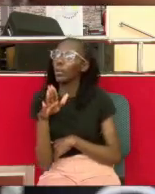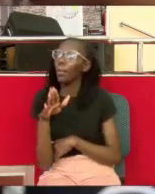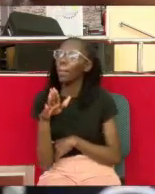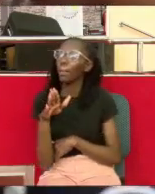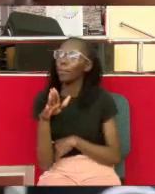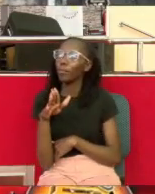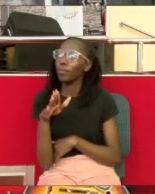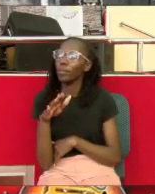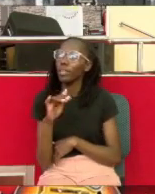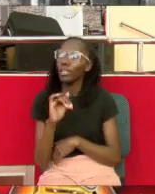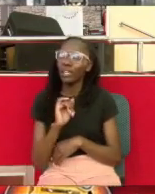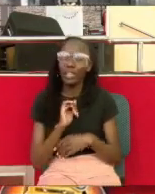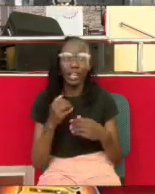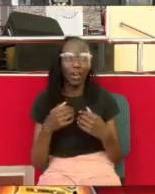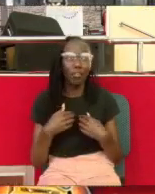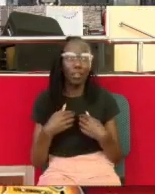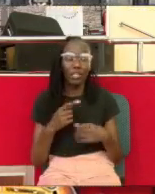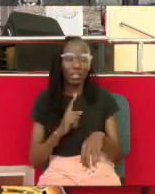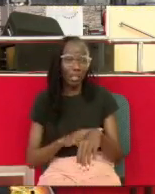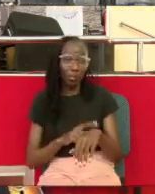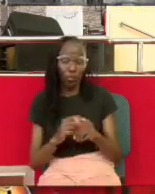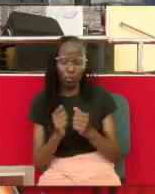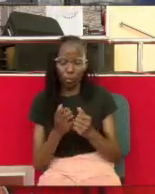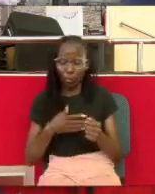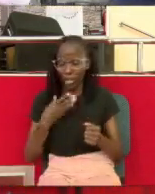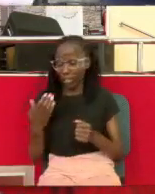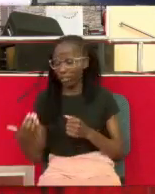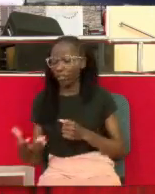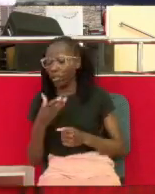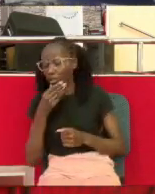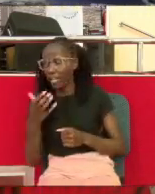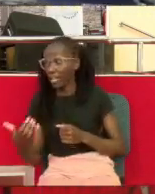I had a moment this week with my son.